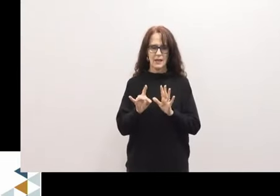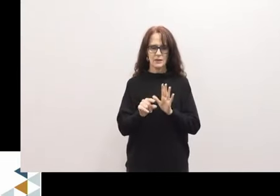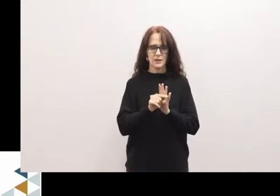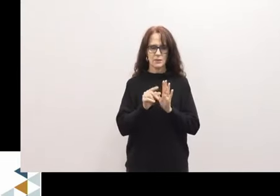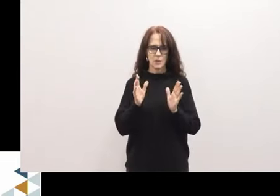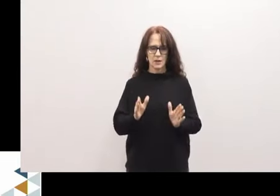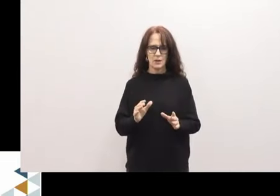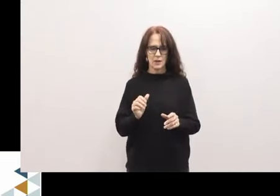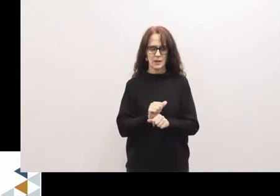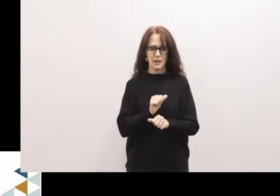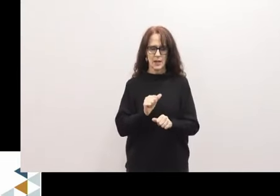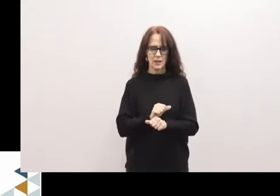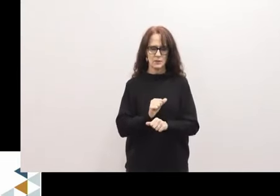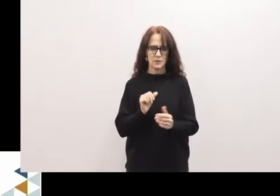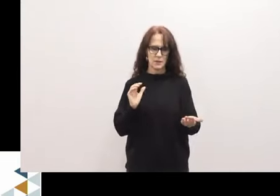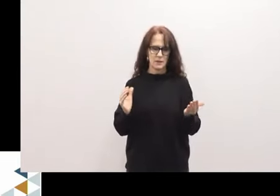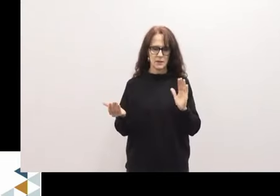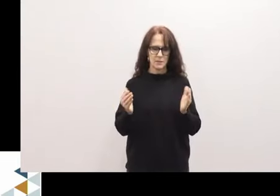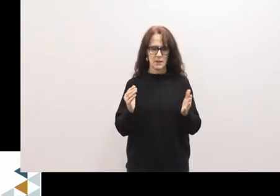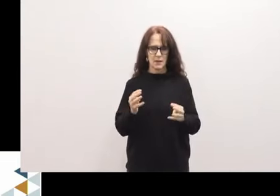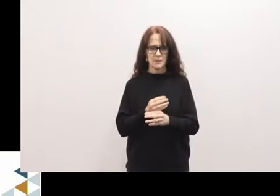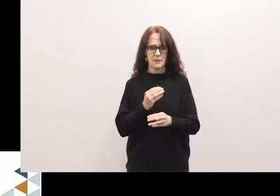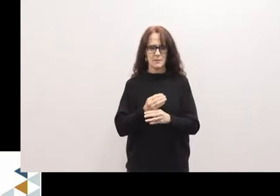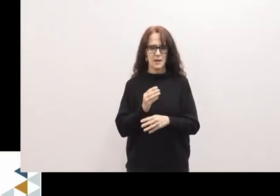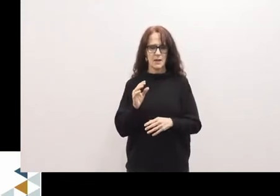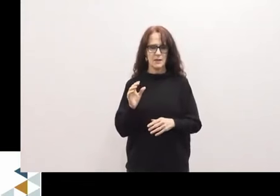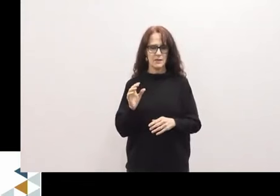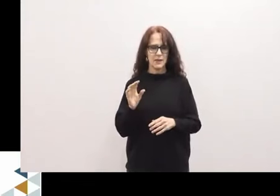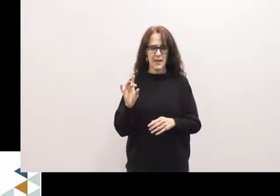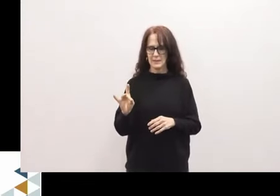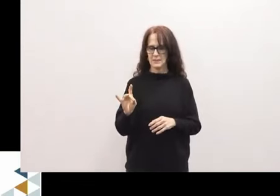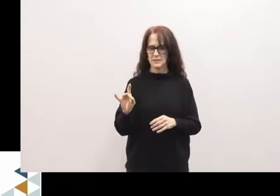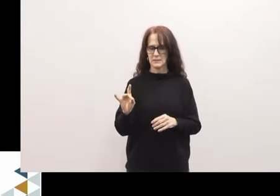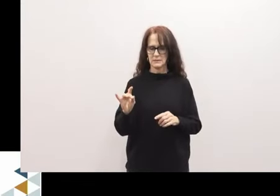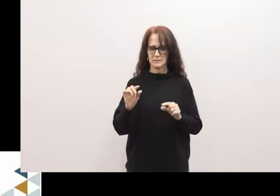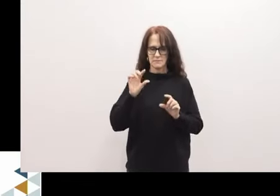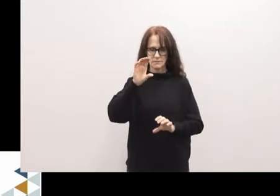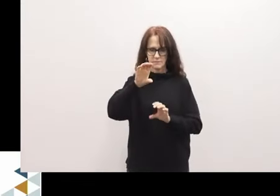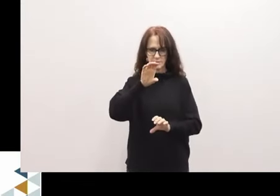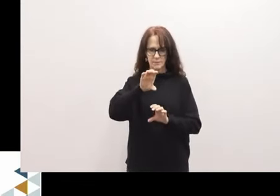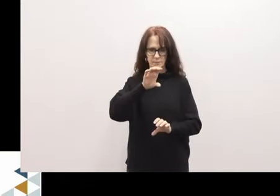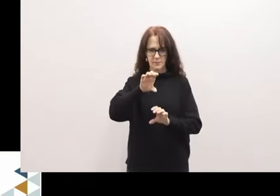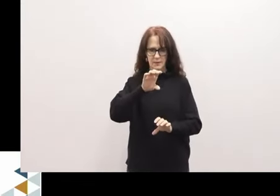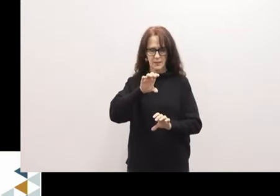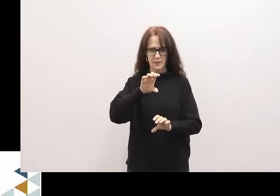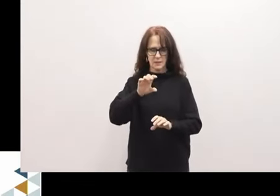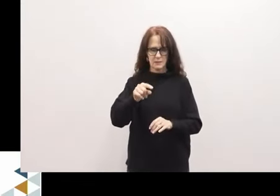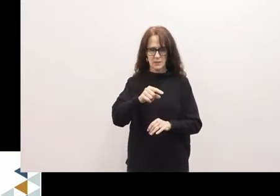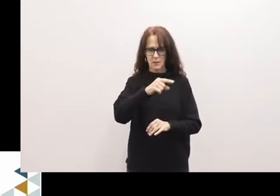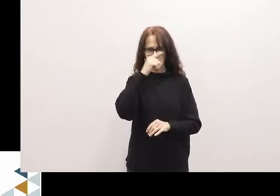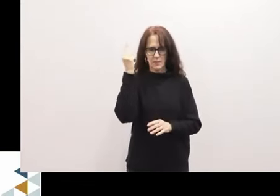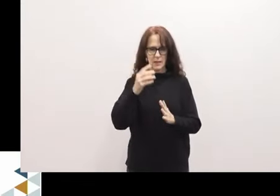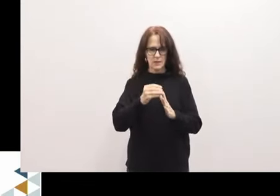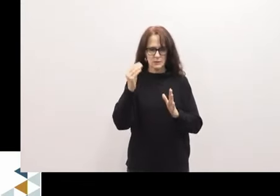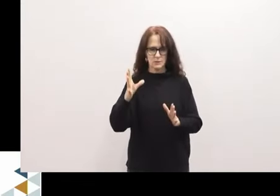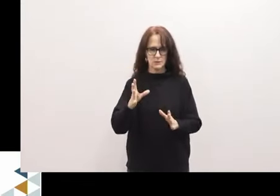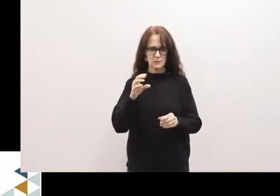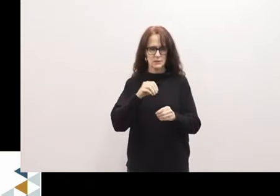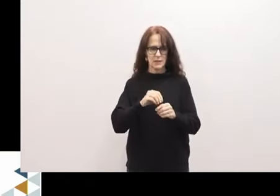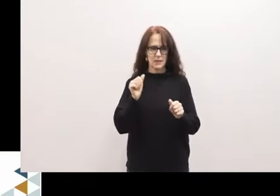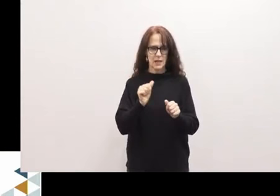in algebra compared to Math 8. So when we look at our Black African-American students that are enrolled in